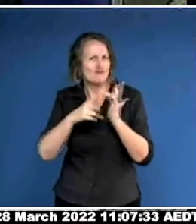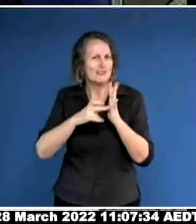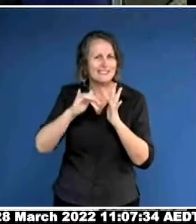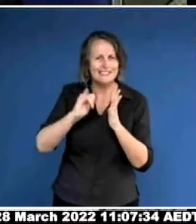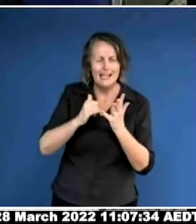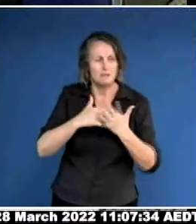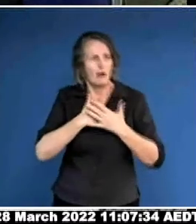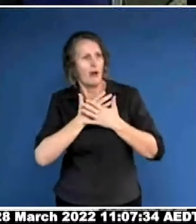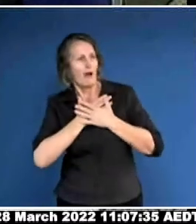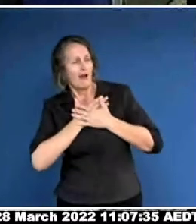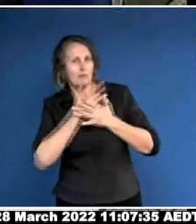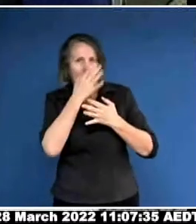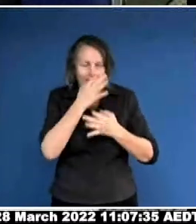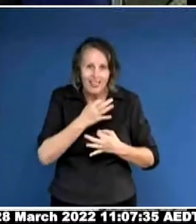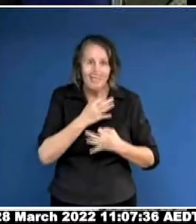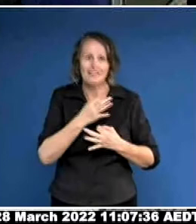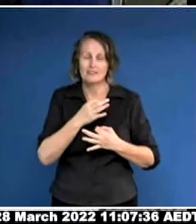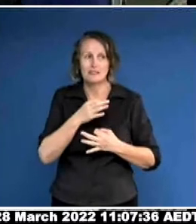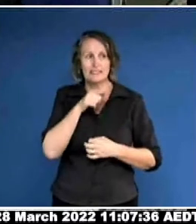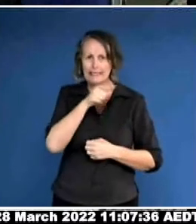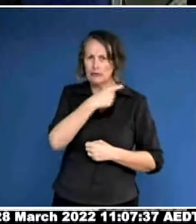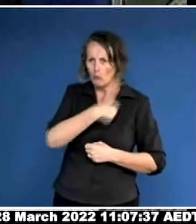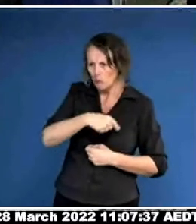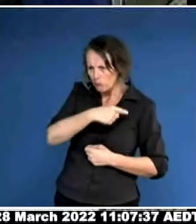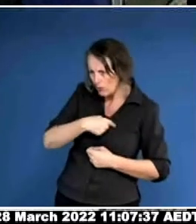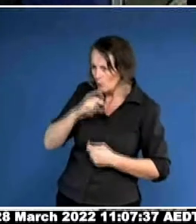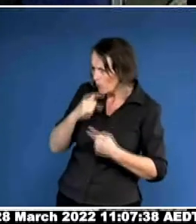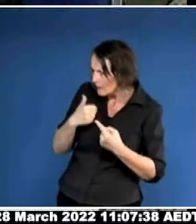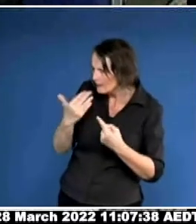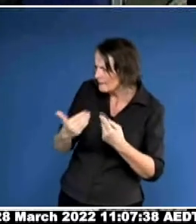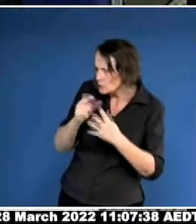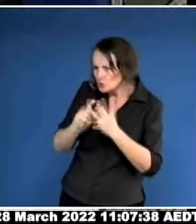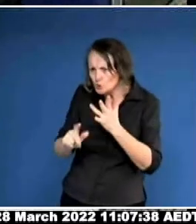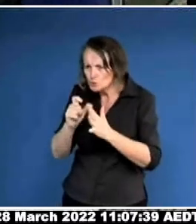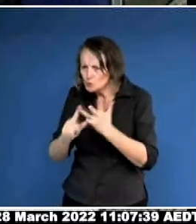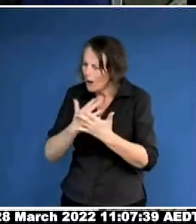He promised me lots of things. He told me he loved me.